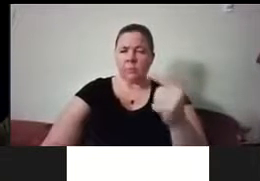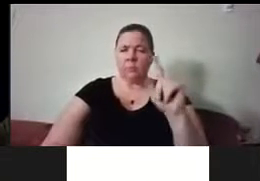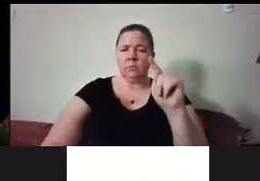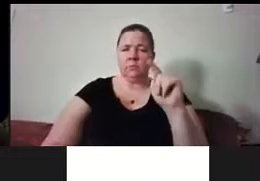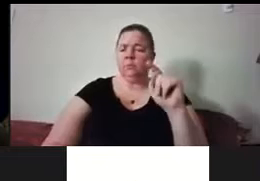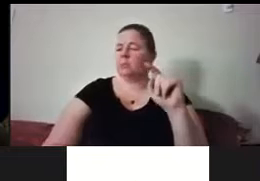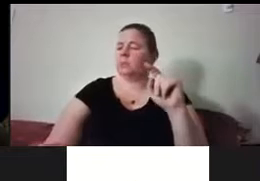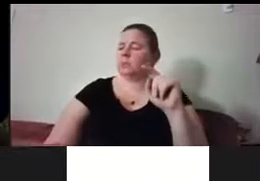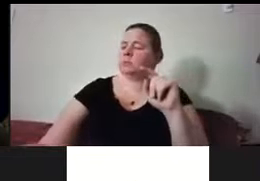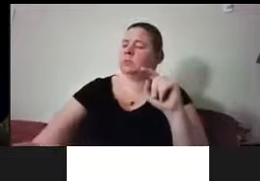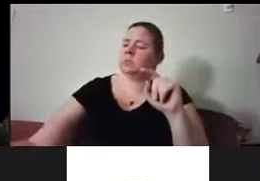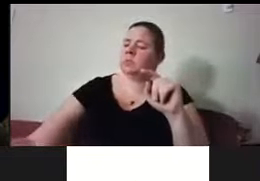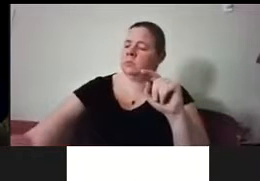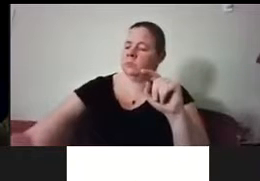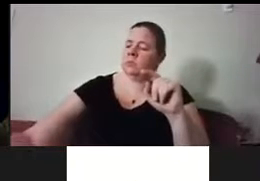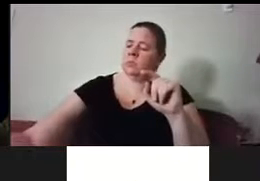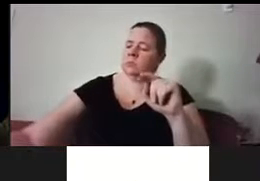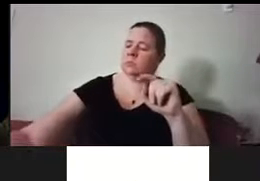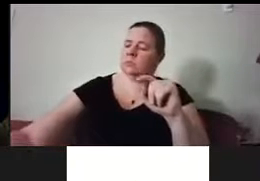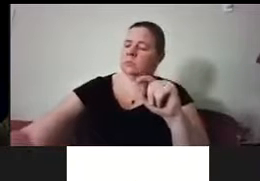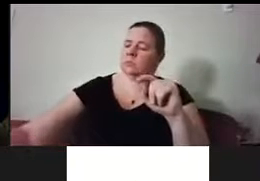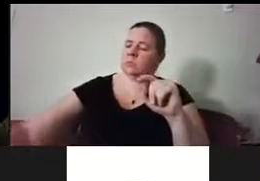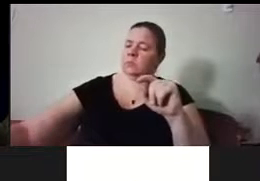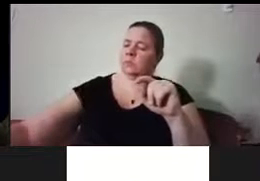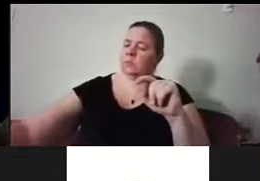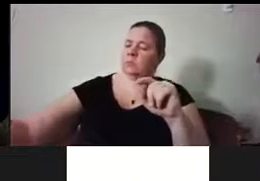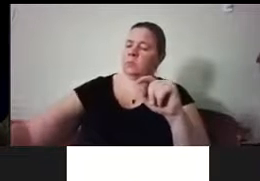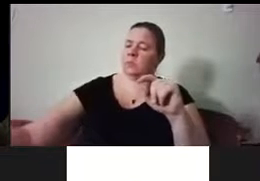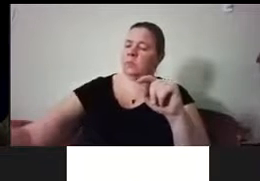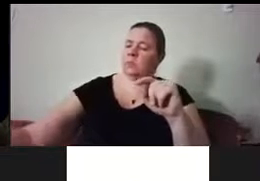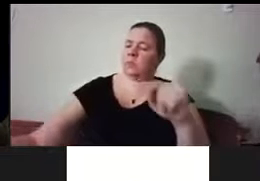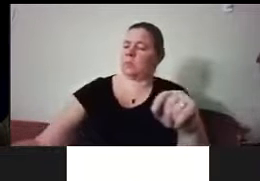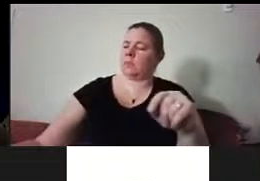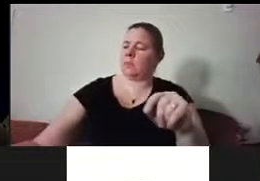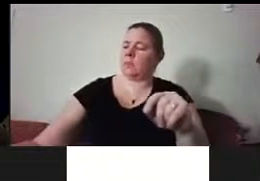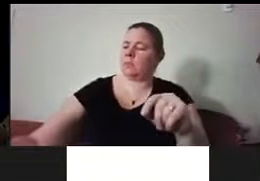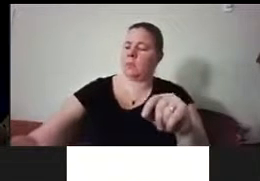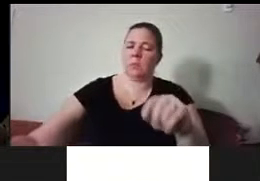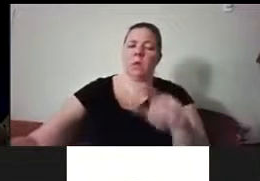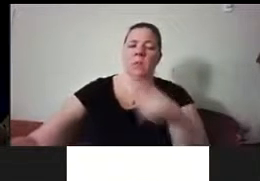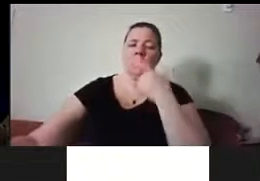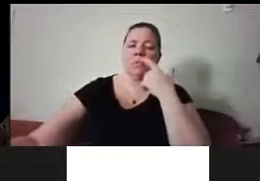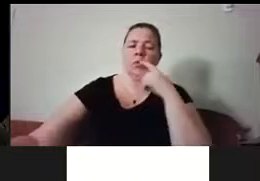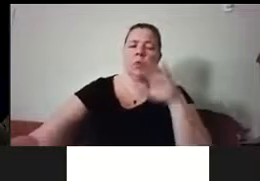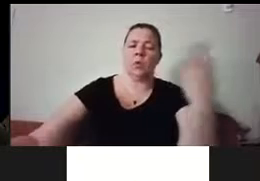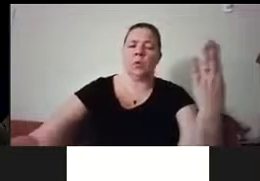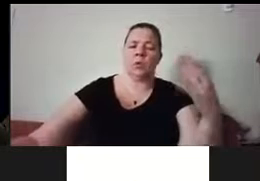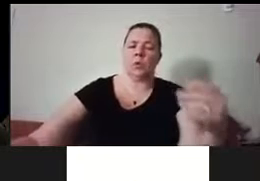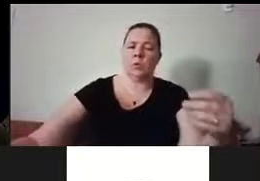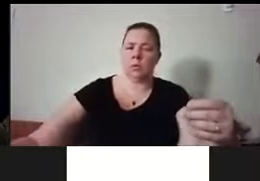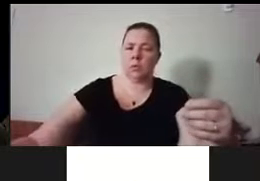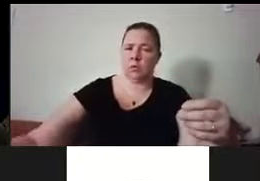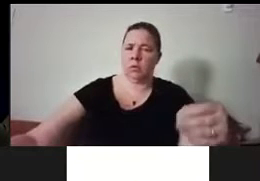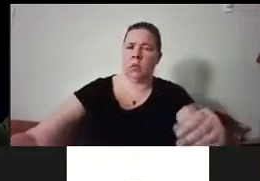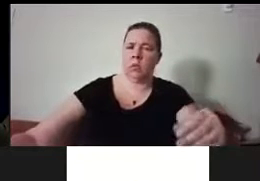guys. Kazon. I don't see Kazon. I see Kazon is raising his hand. Kazon, can you unmute yourself? He's raising his hand physically. I don't see